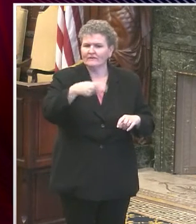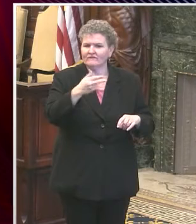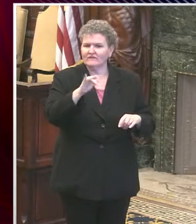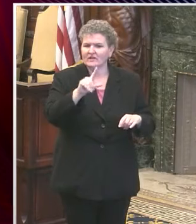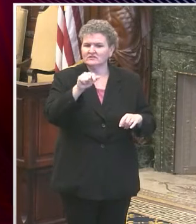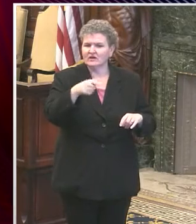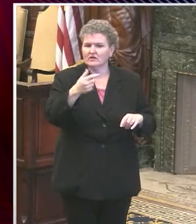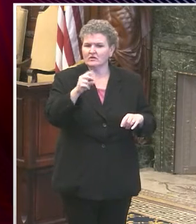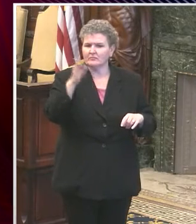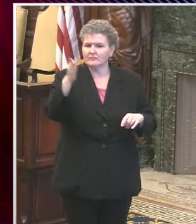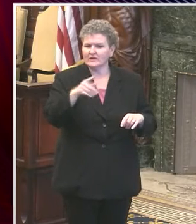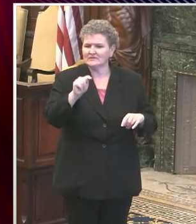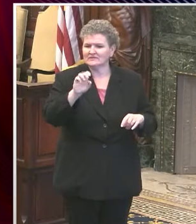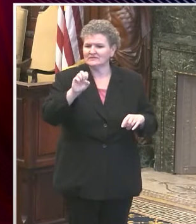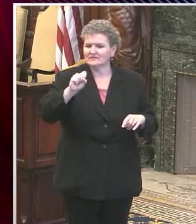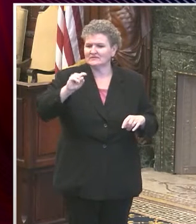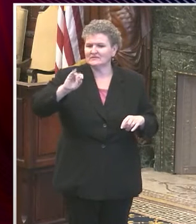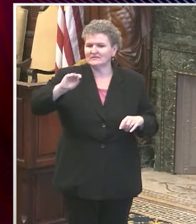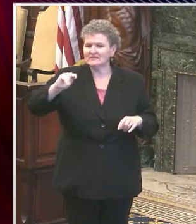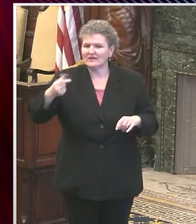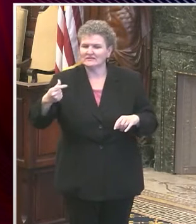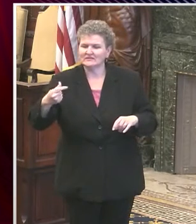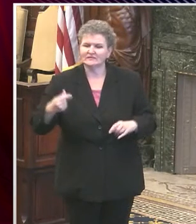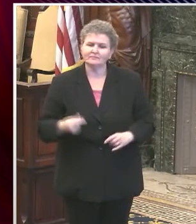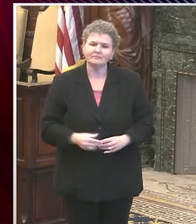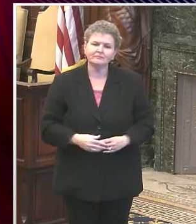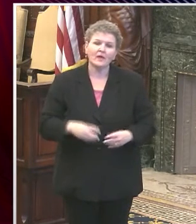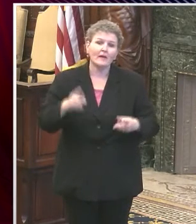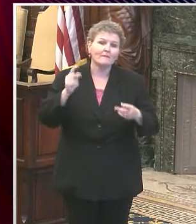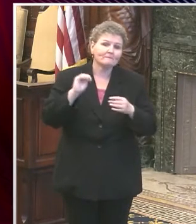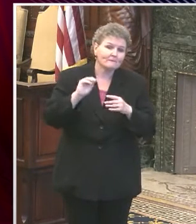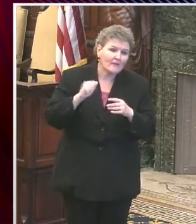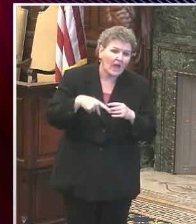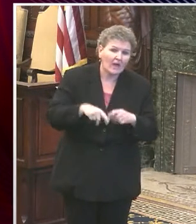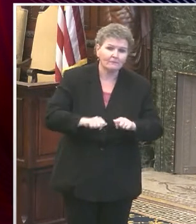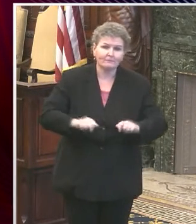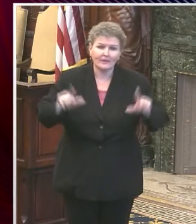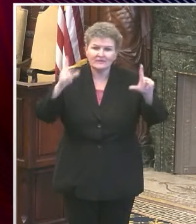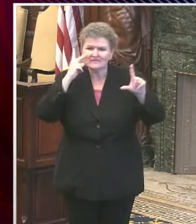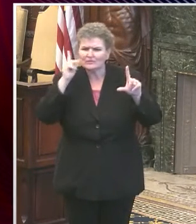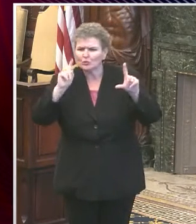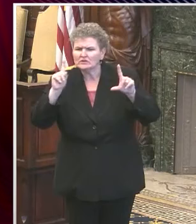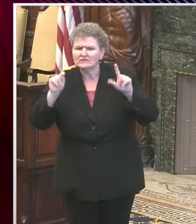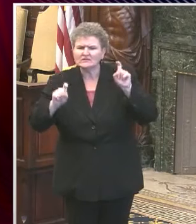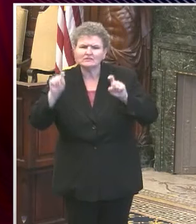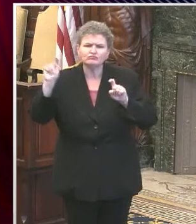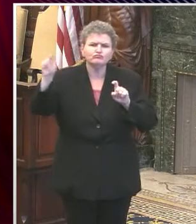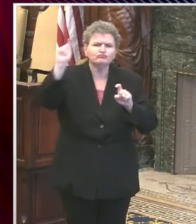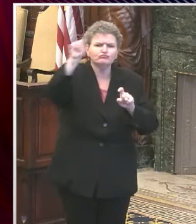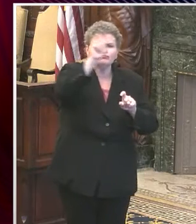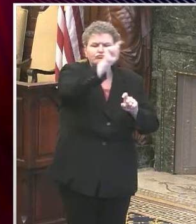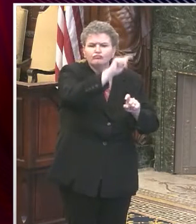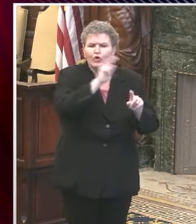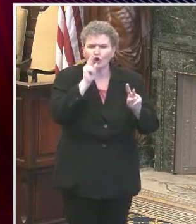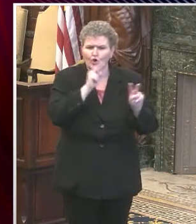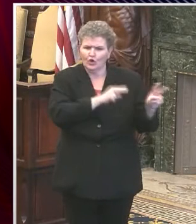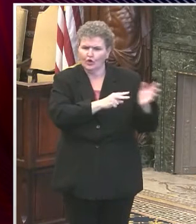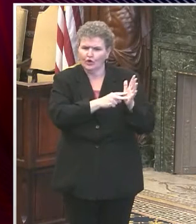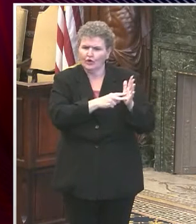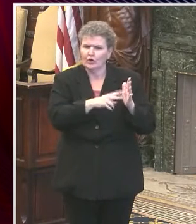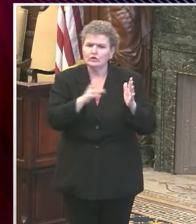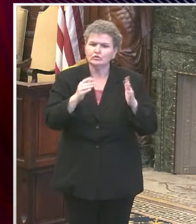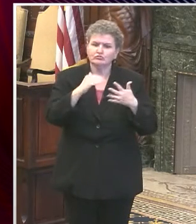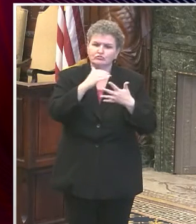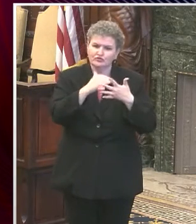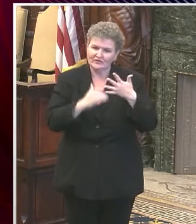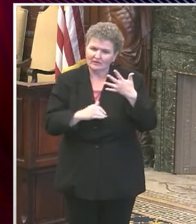www.phila.gov/testing. You go in there, you can see a map, you can see the locations and schedules for all the sites that offer testing. You can also see the criteria they